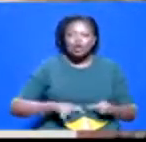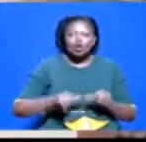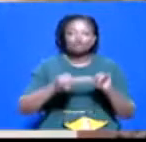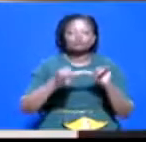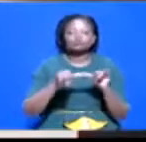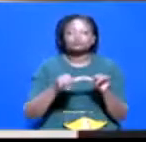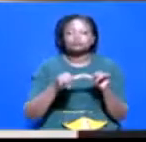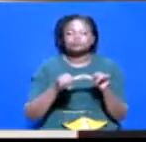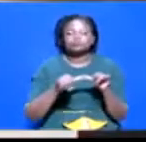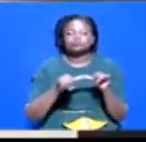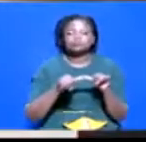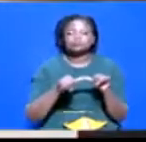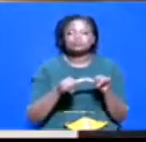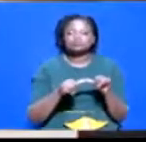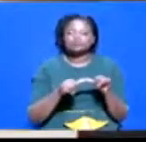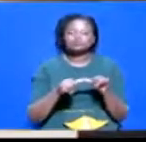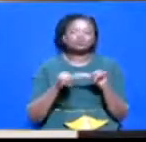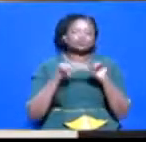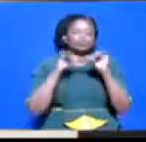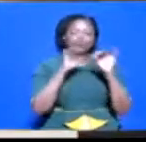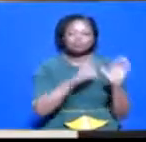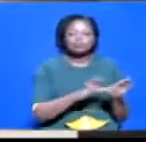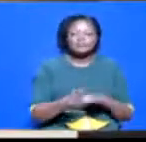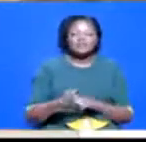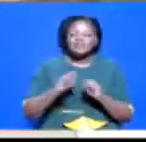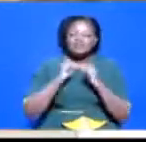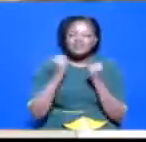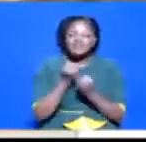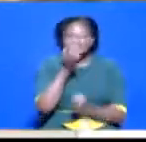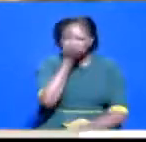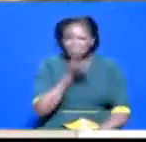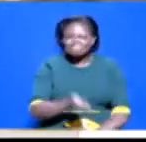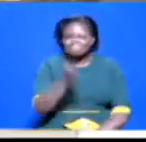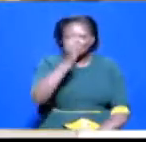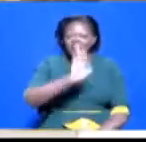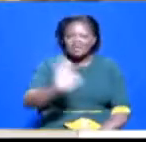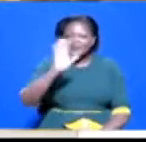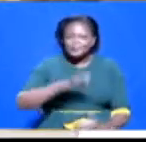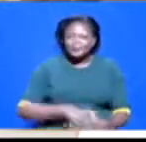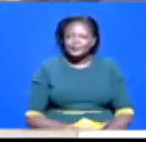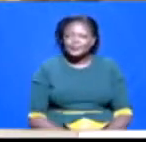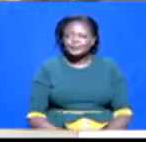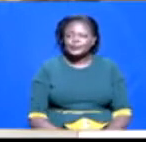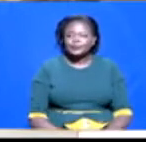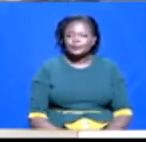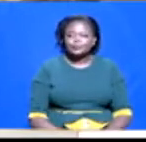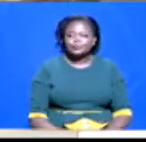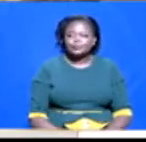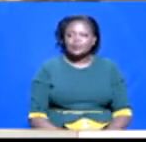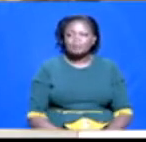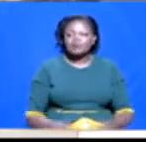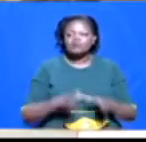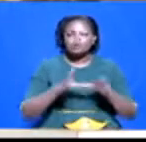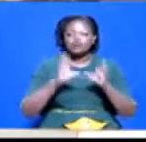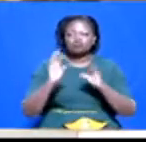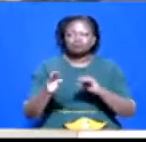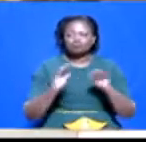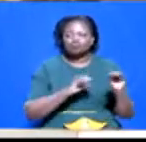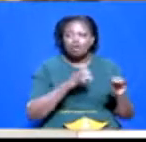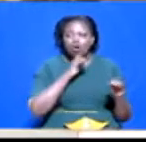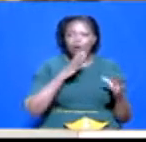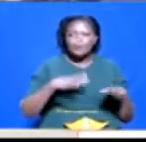to societal neglect. Have been forced to relocate the old people from their